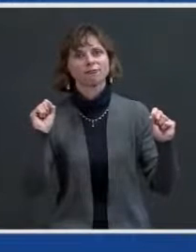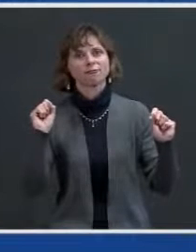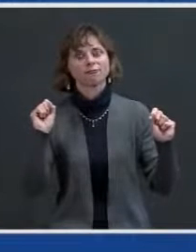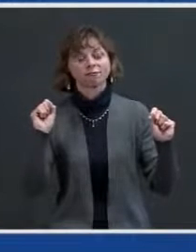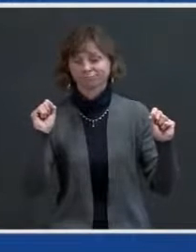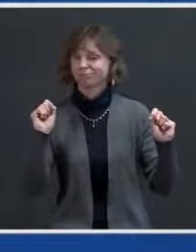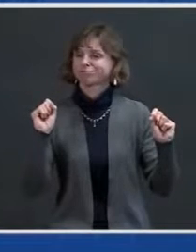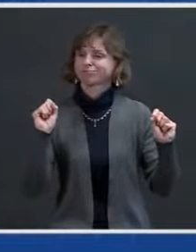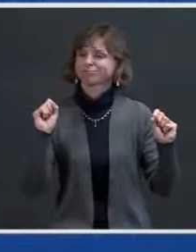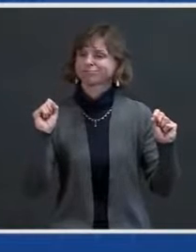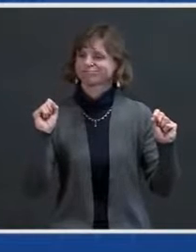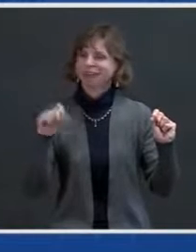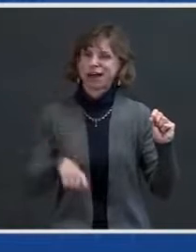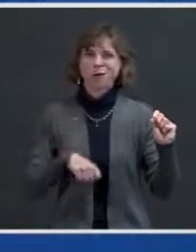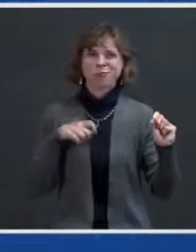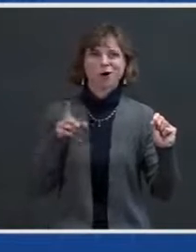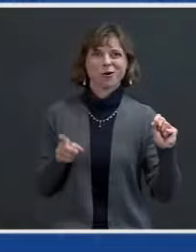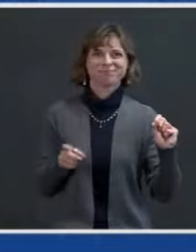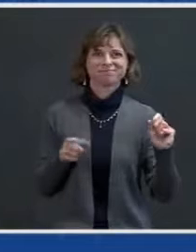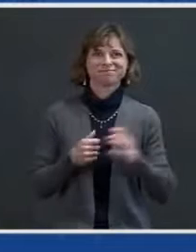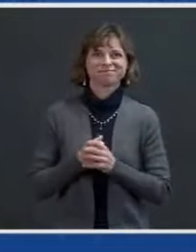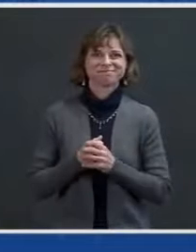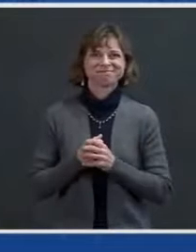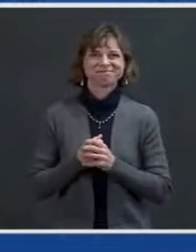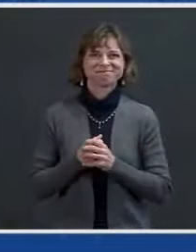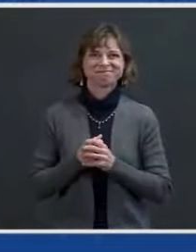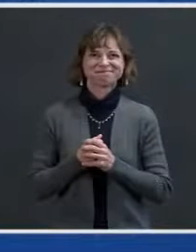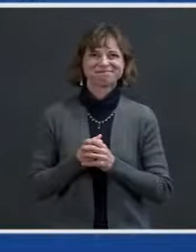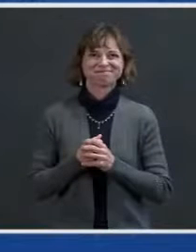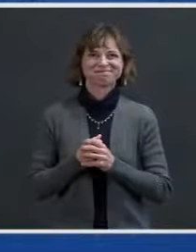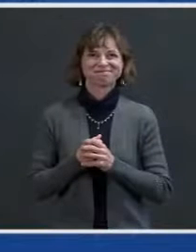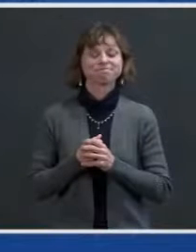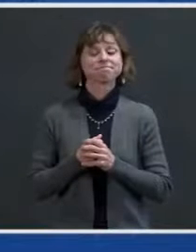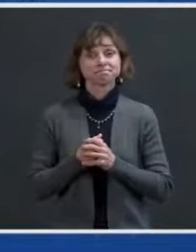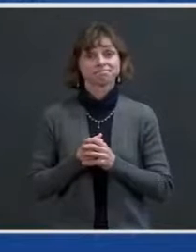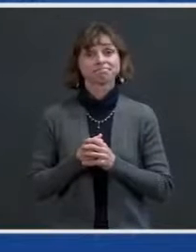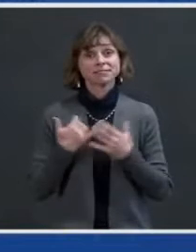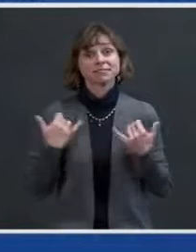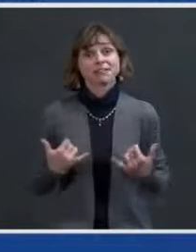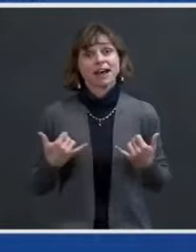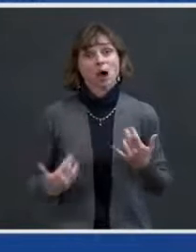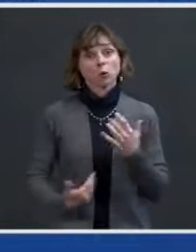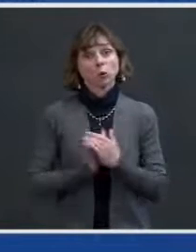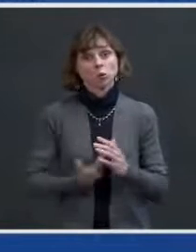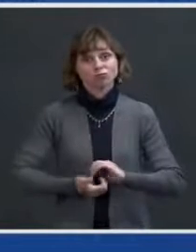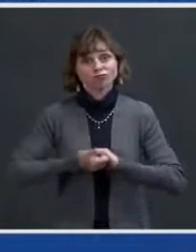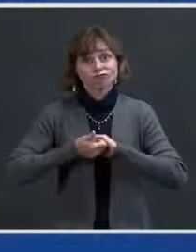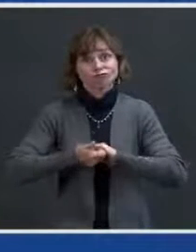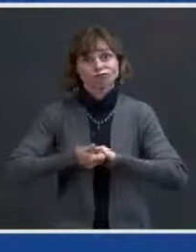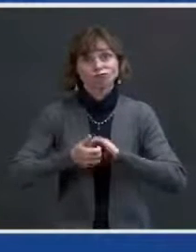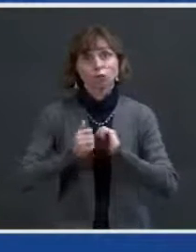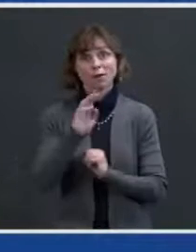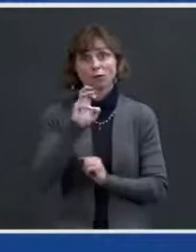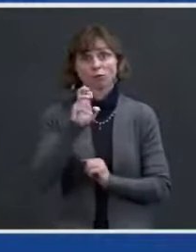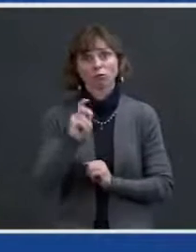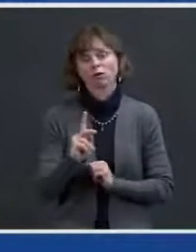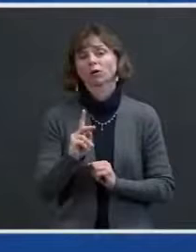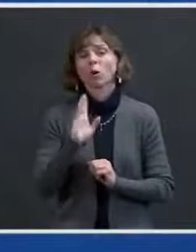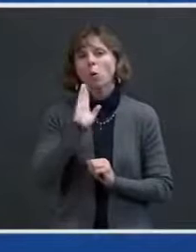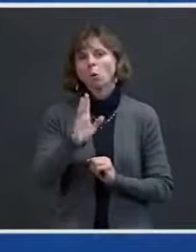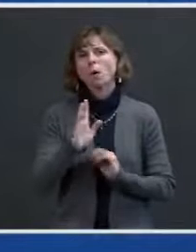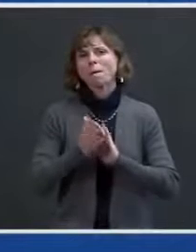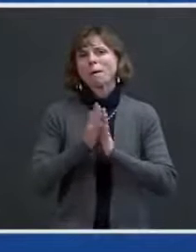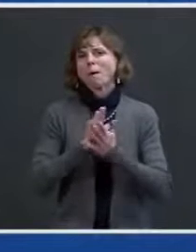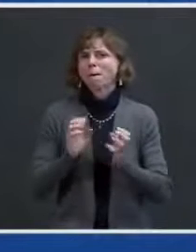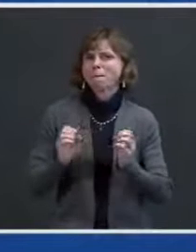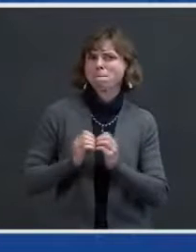couldn't be more proud. In our new collaboration with Merck, it's going to allow us to even be more